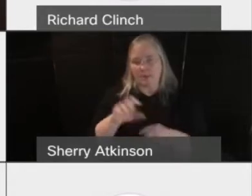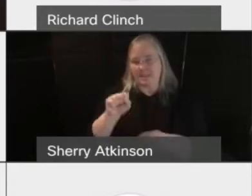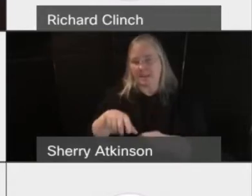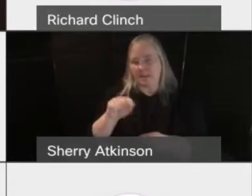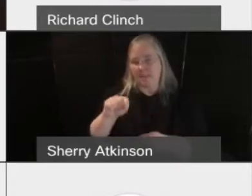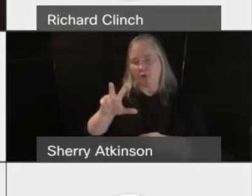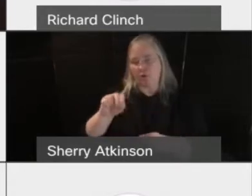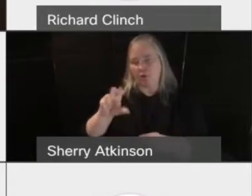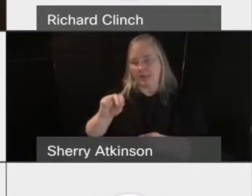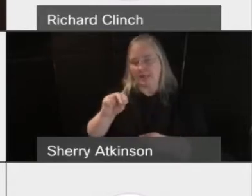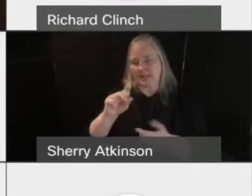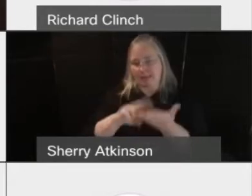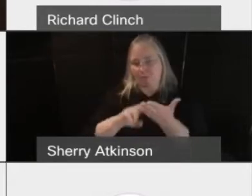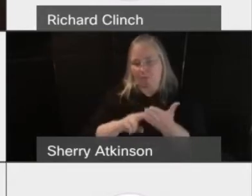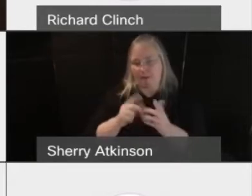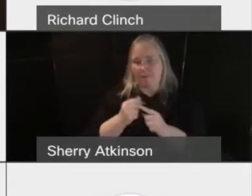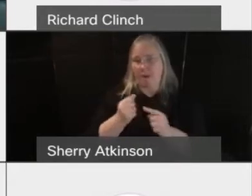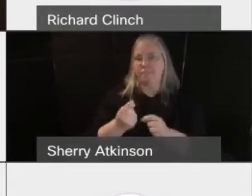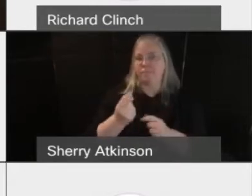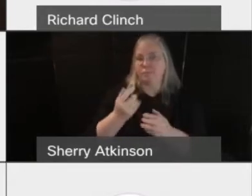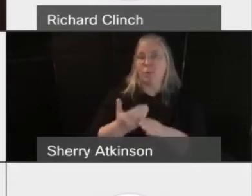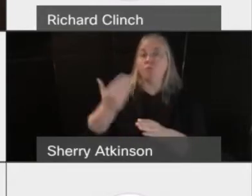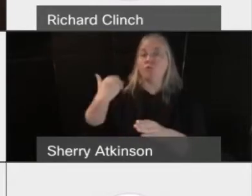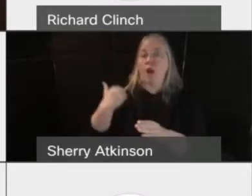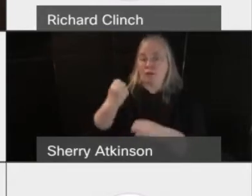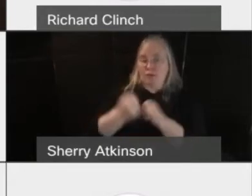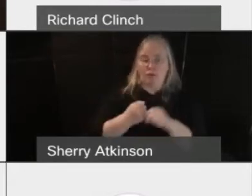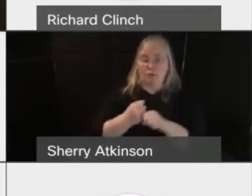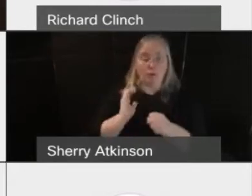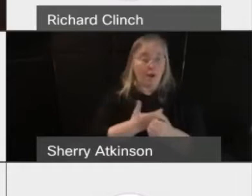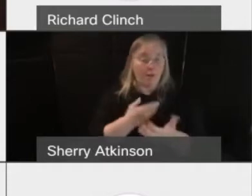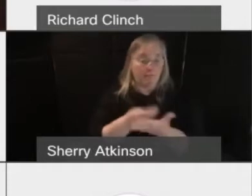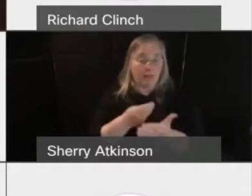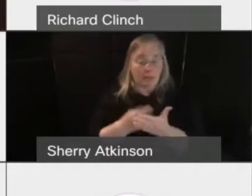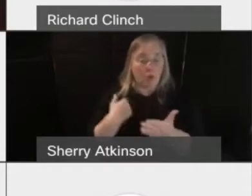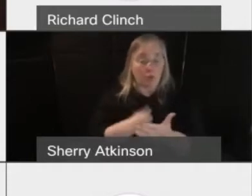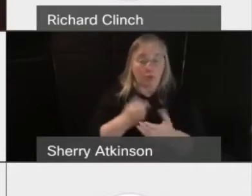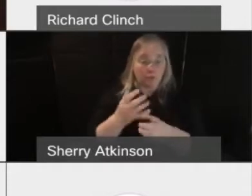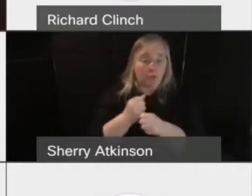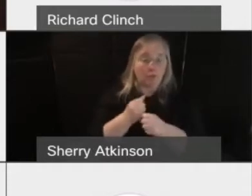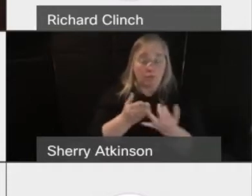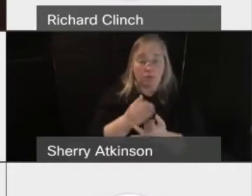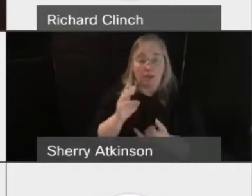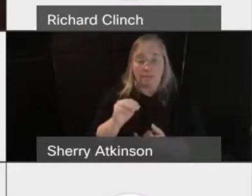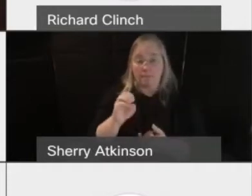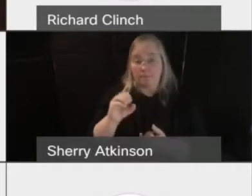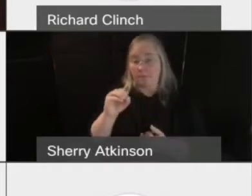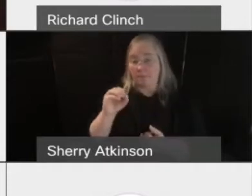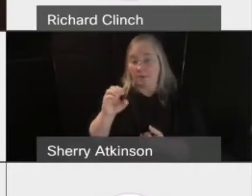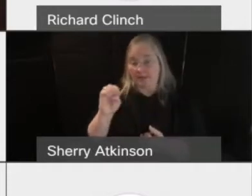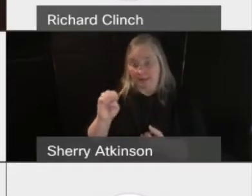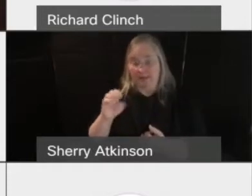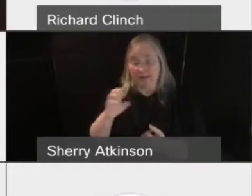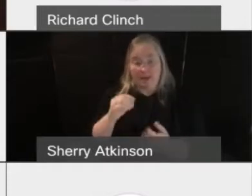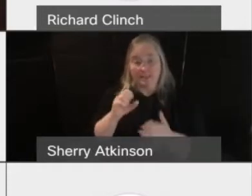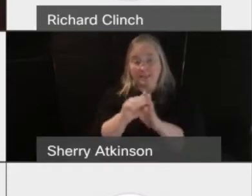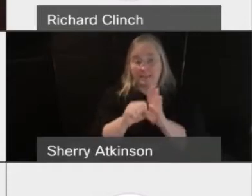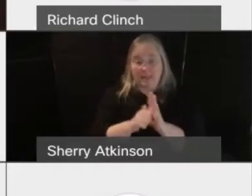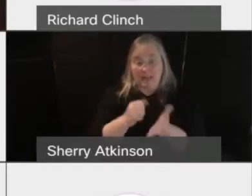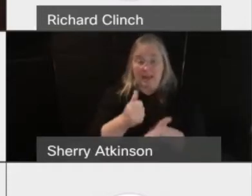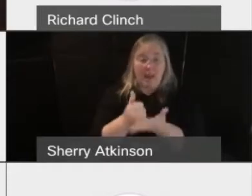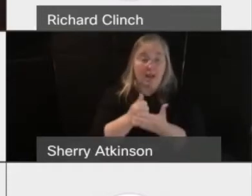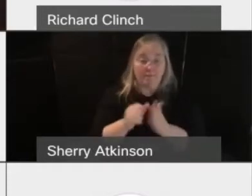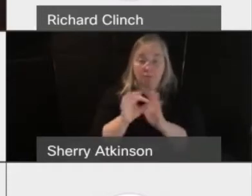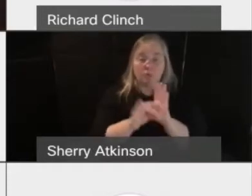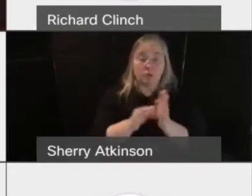the prior year. So our funding that we would receive through the maintenance of effort and through the state aid formulas for fiscal